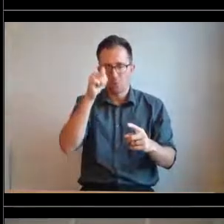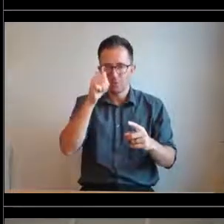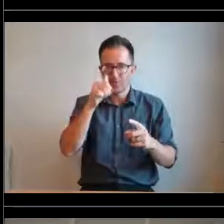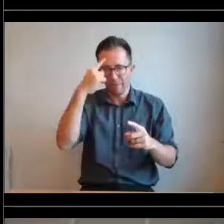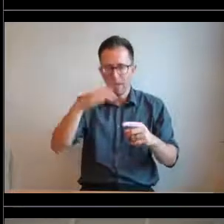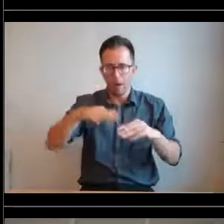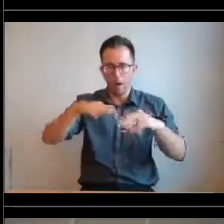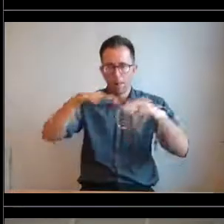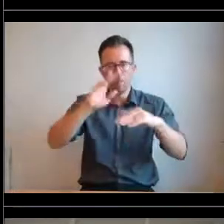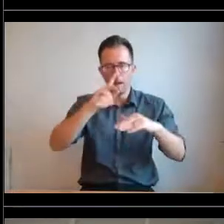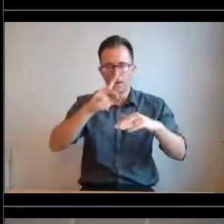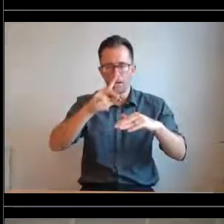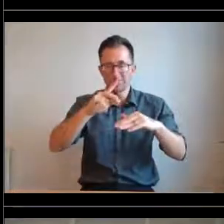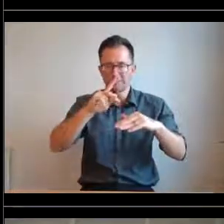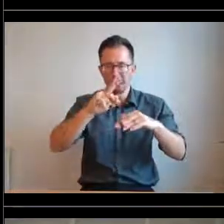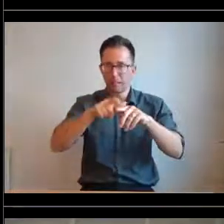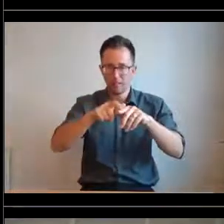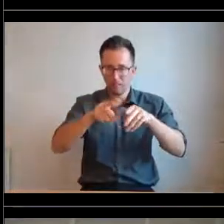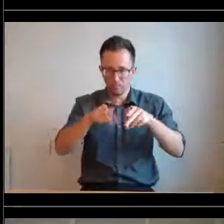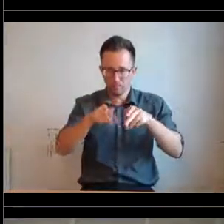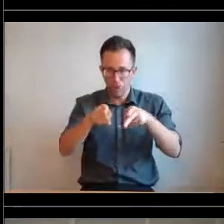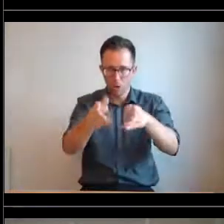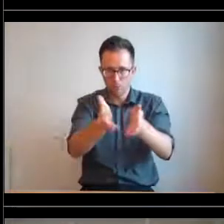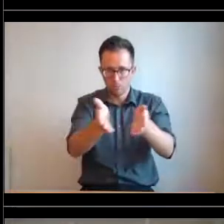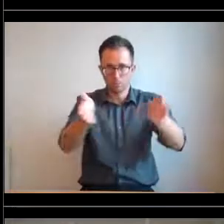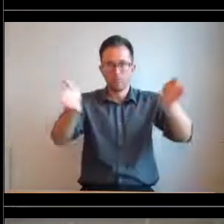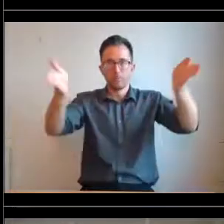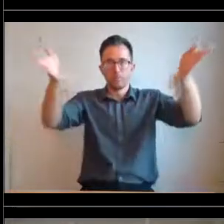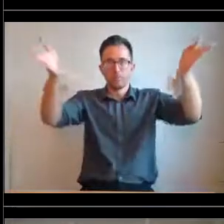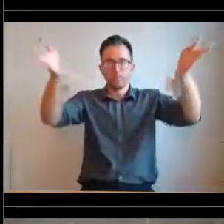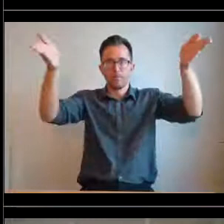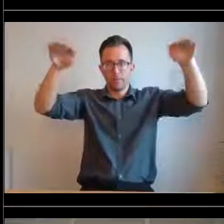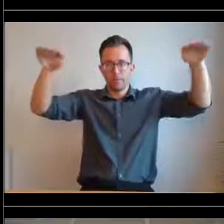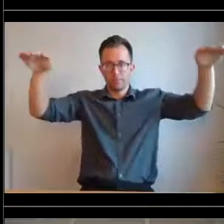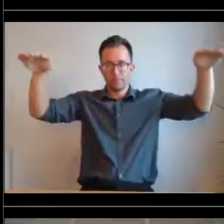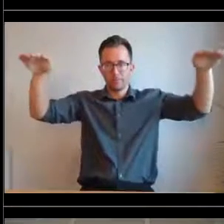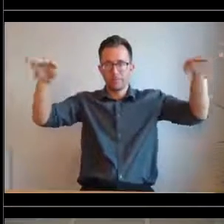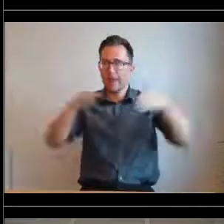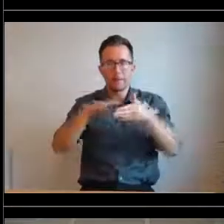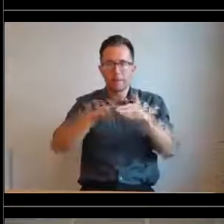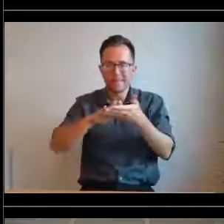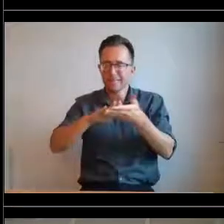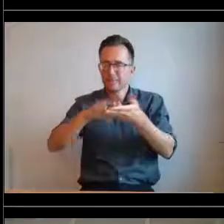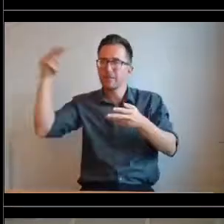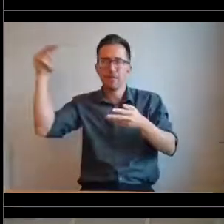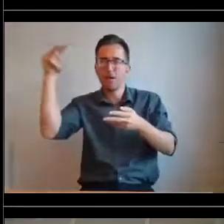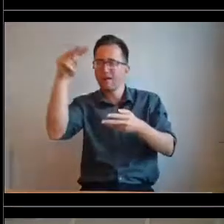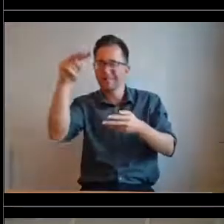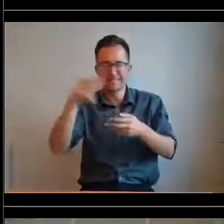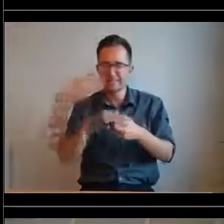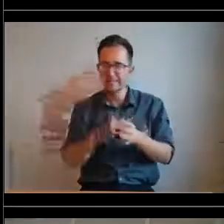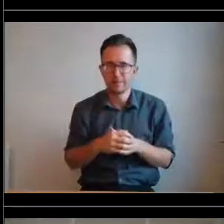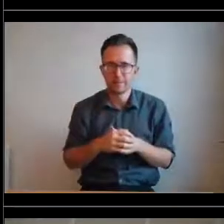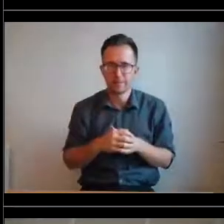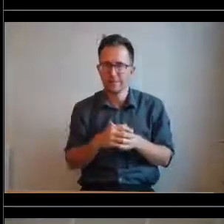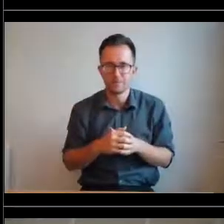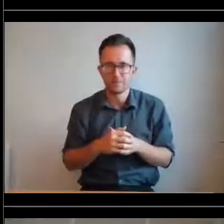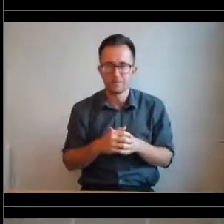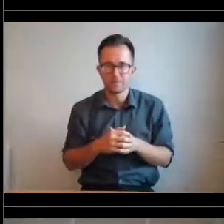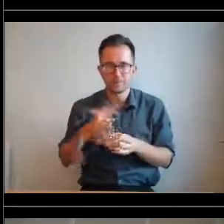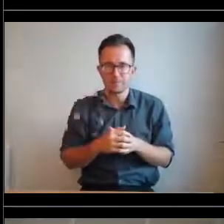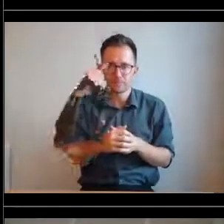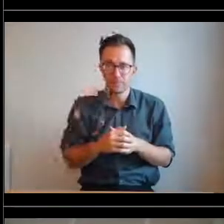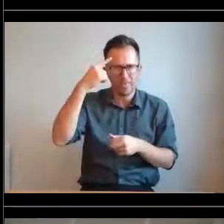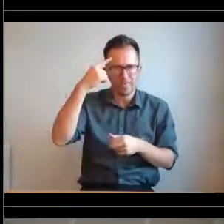Lane, where Thong Lane crosses our Lower Thames crossing. I believe it's of the order of 8 to